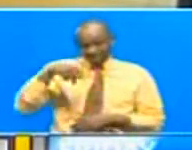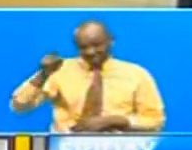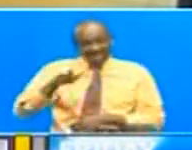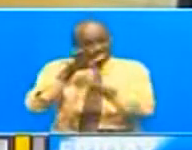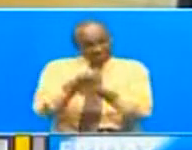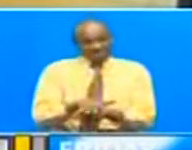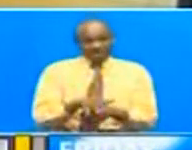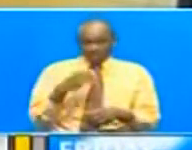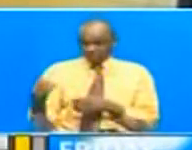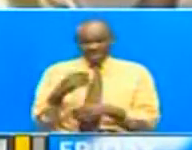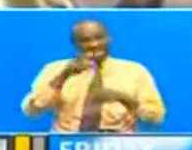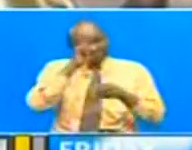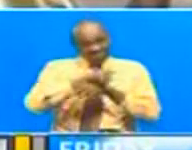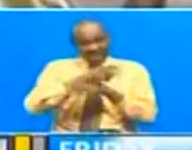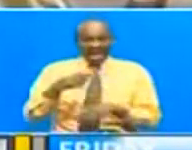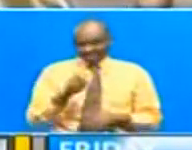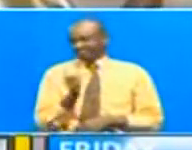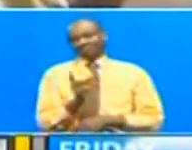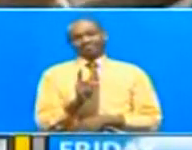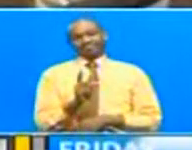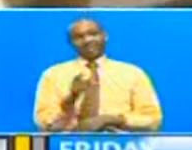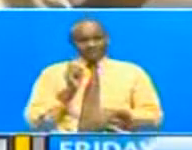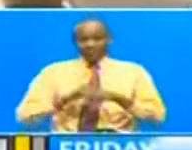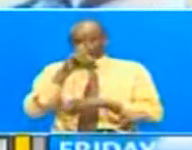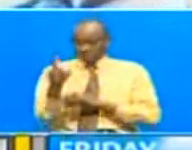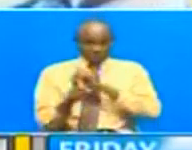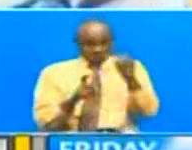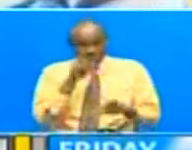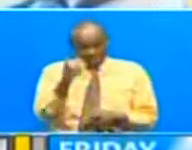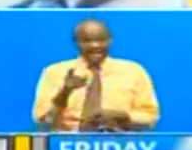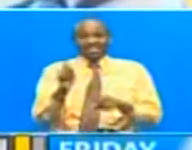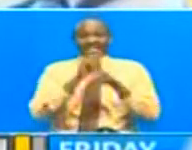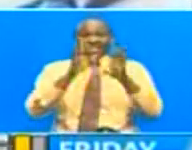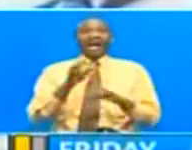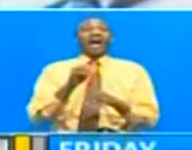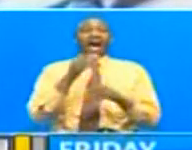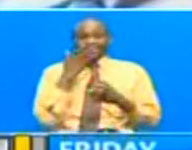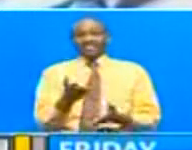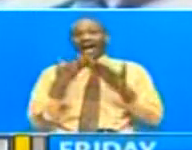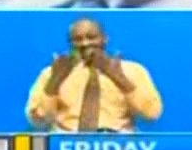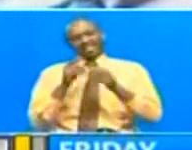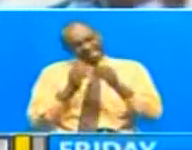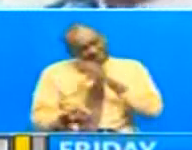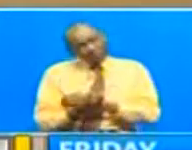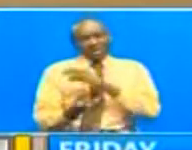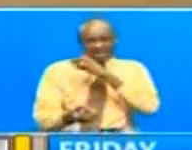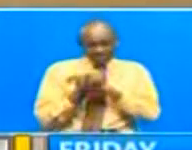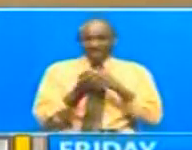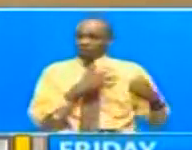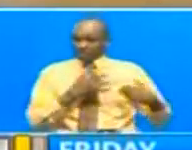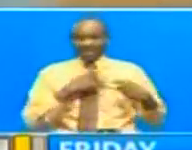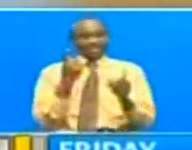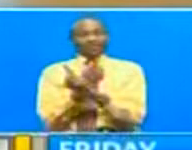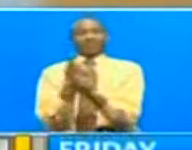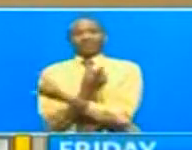intimidated by our own pupils. Questions are asked and the trainers answer, taking time to explain the concerns. After